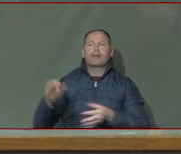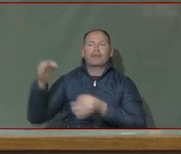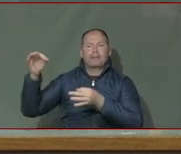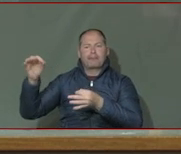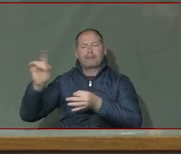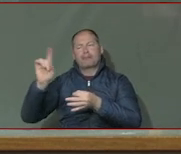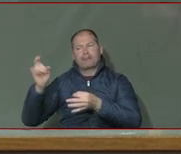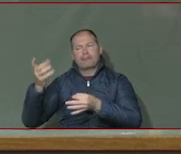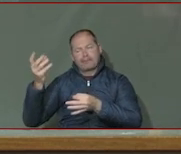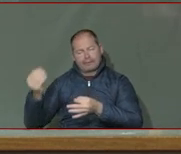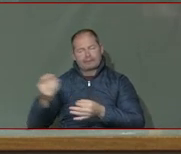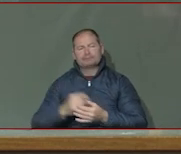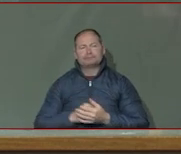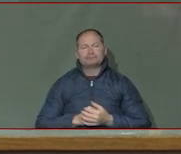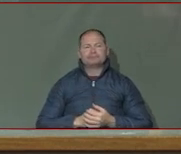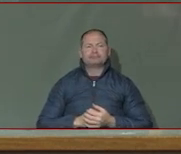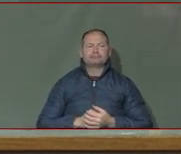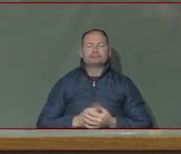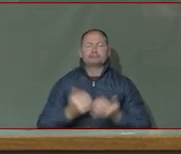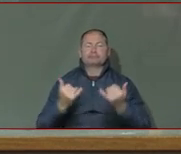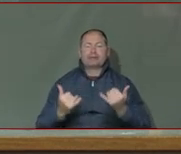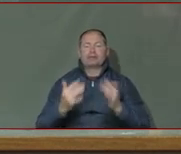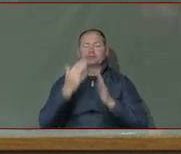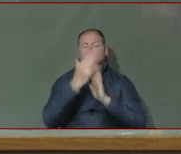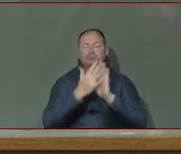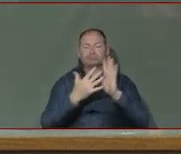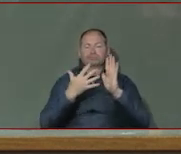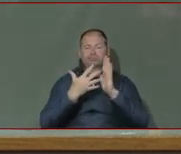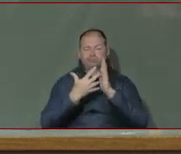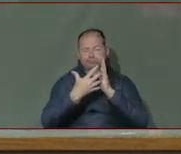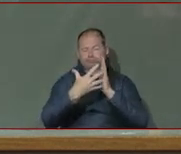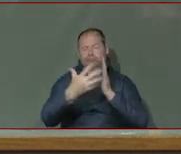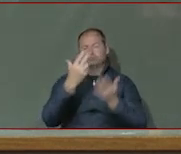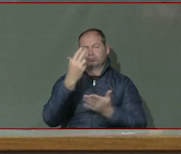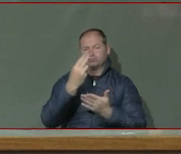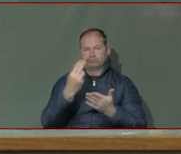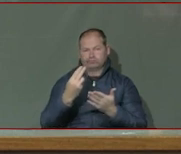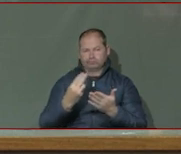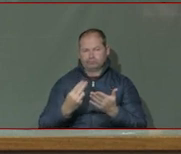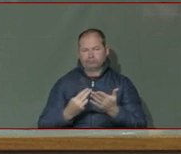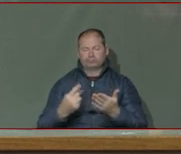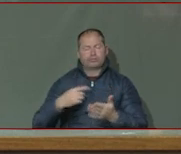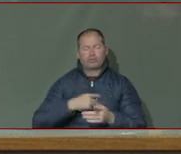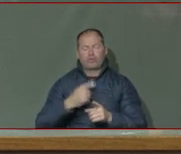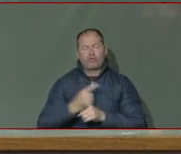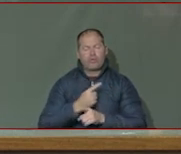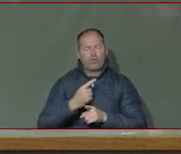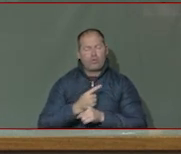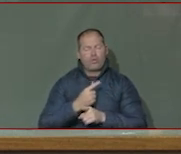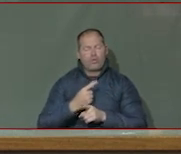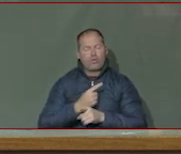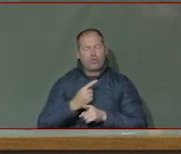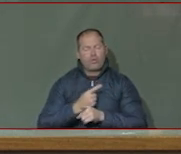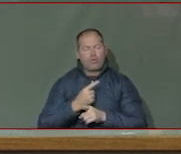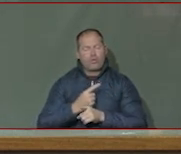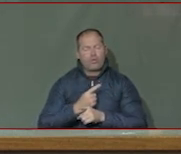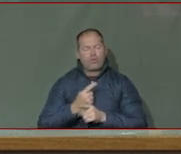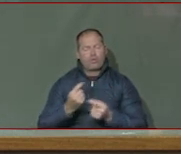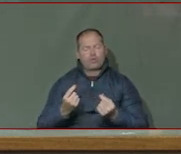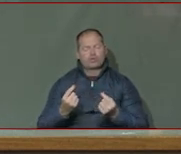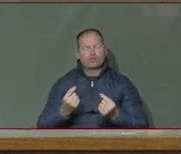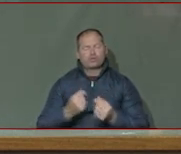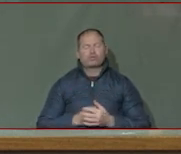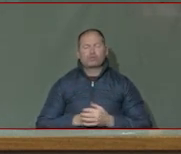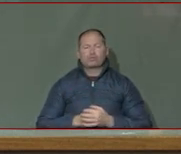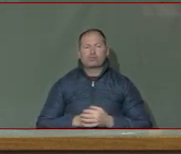paper. Then I'm going to do a Punnett square. That's what you always use. And you draw the